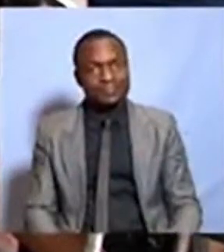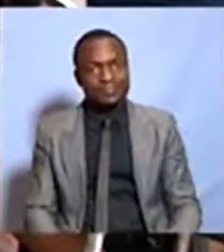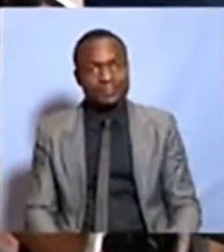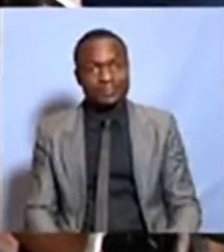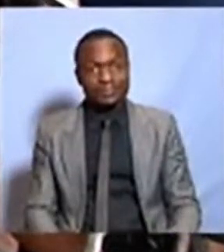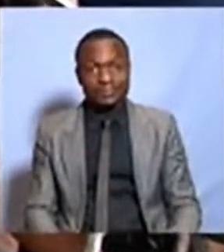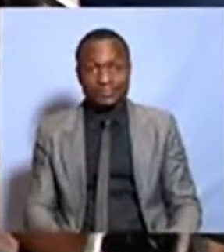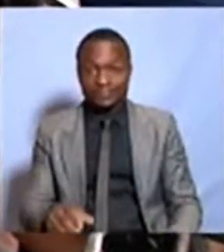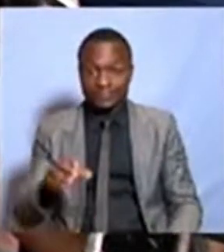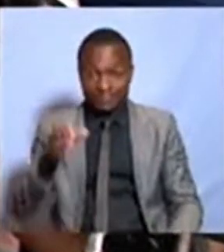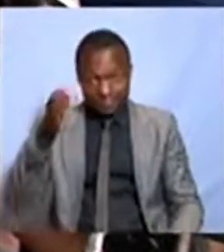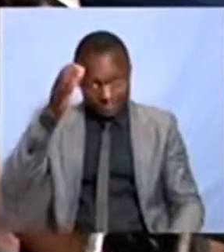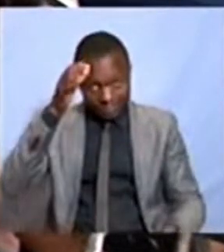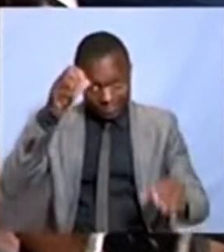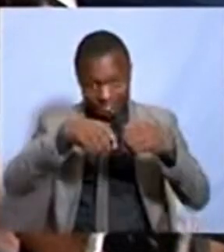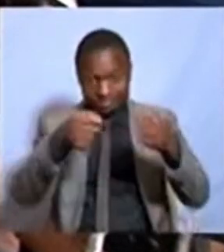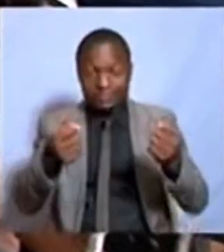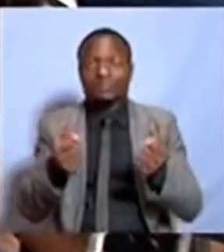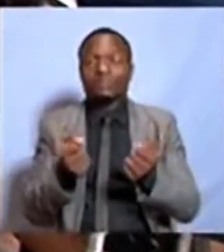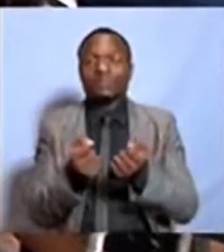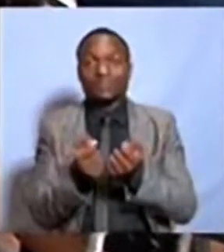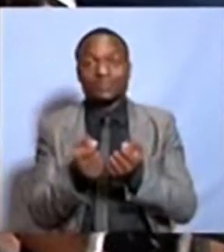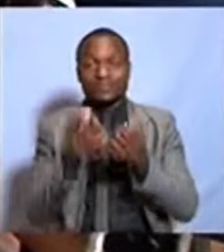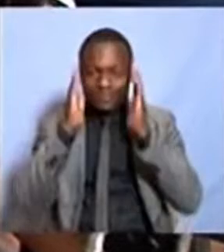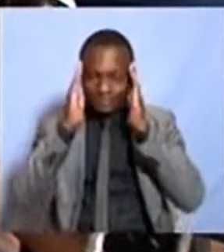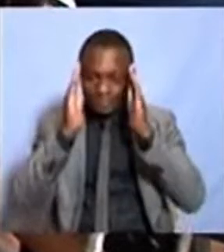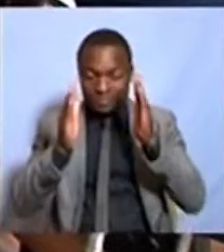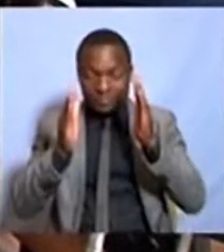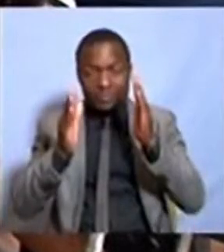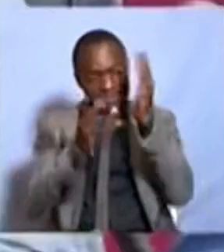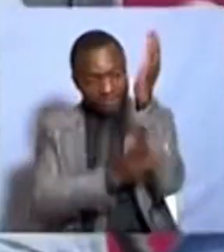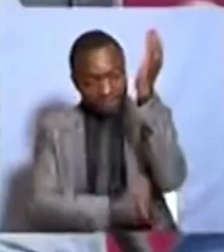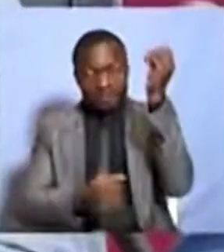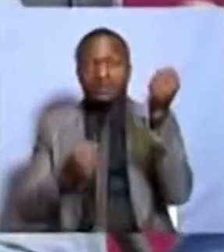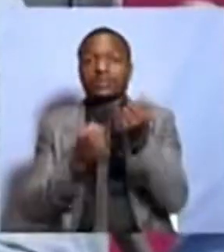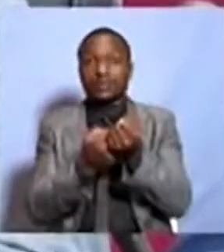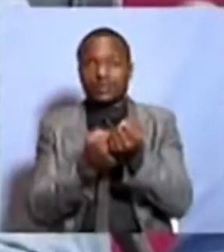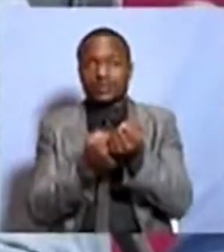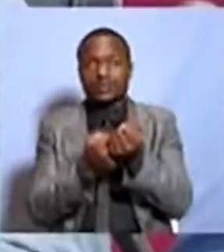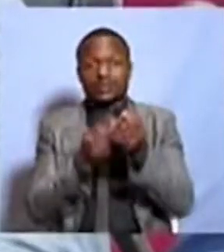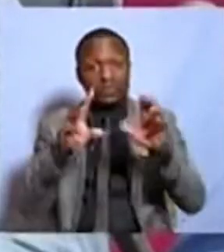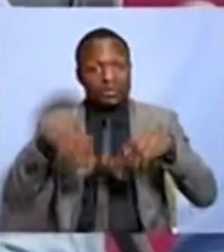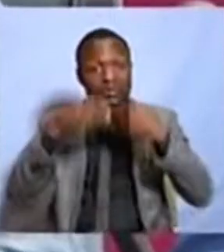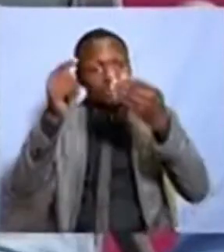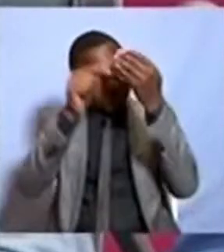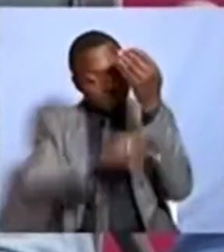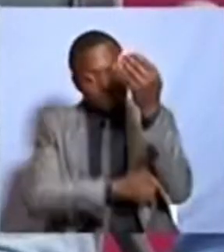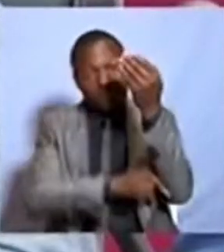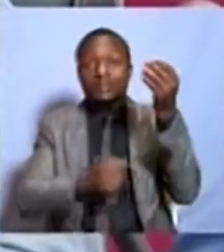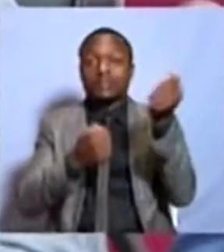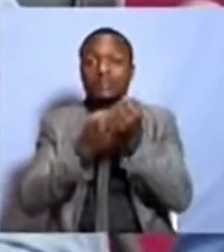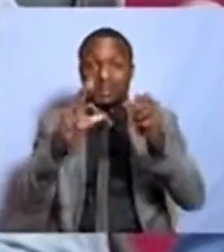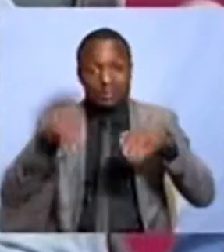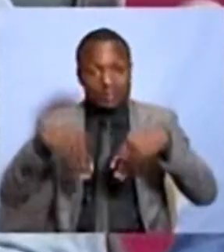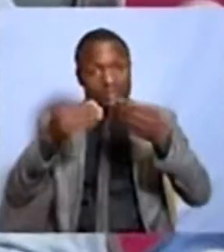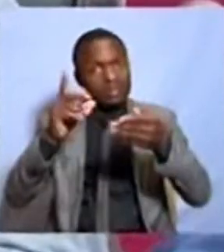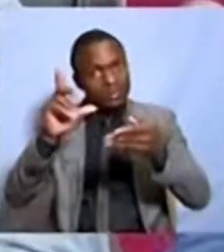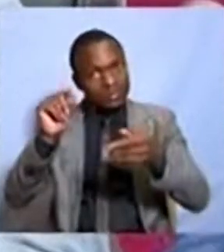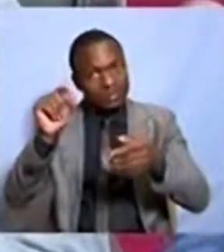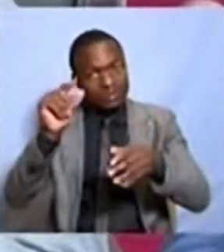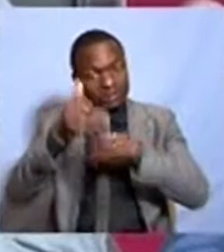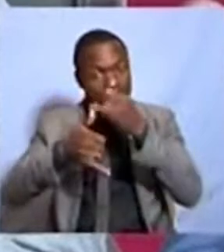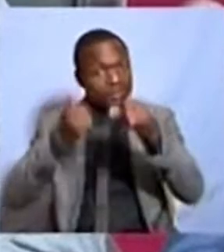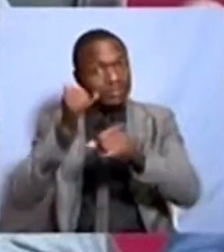civil society, when analyzing poverty support, do you go deeper than the support which we've been giving for the past 20 years? Because if in the last 20